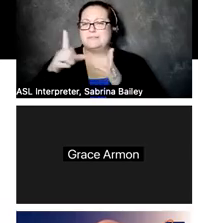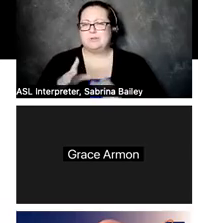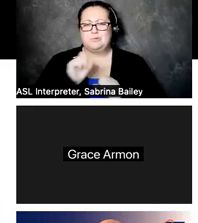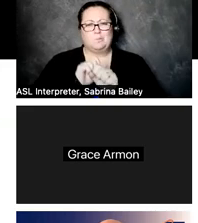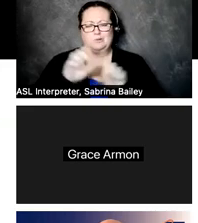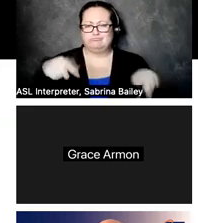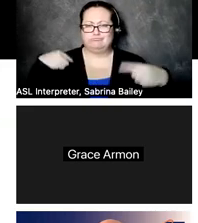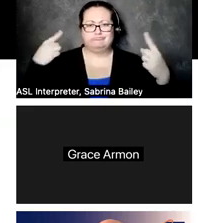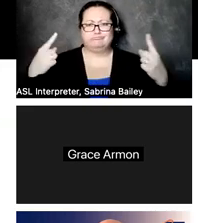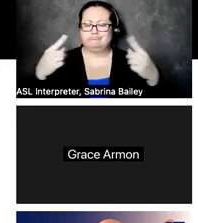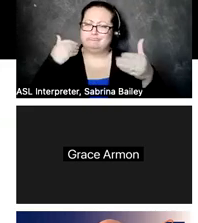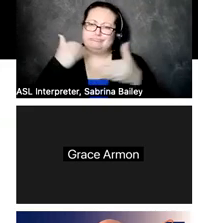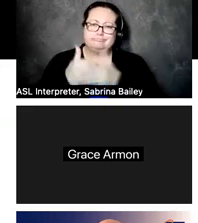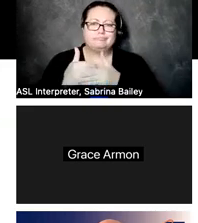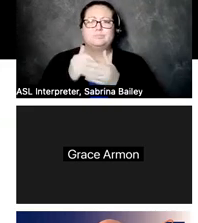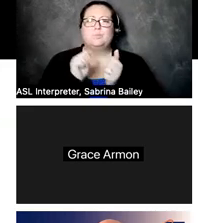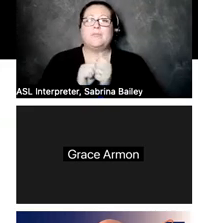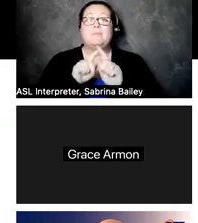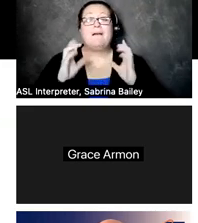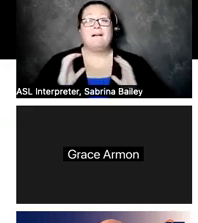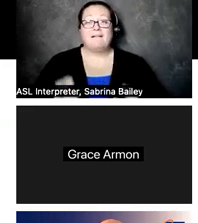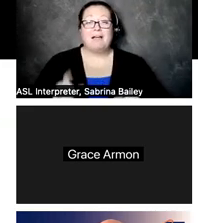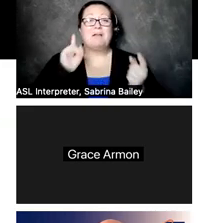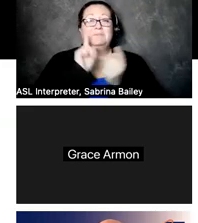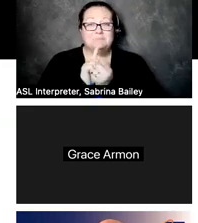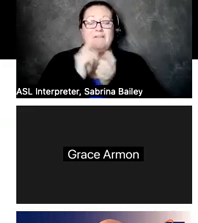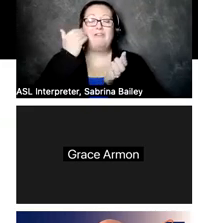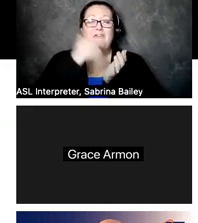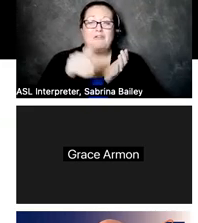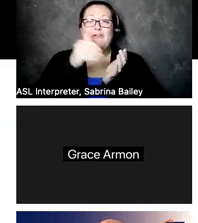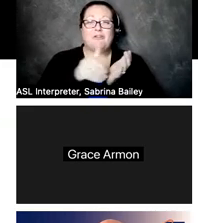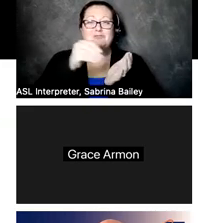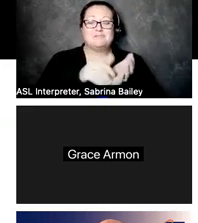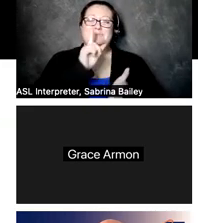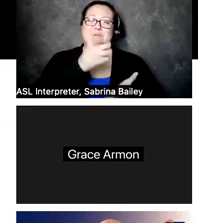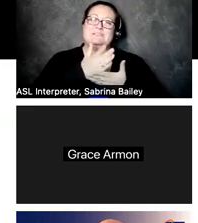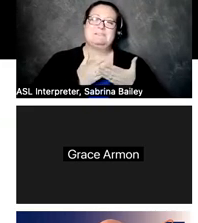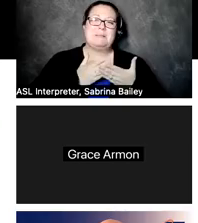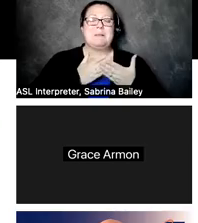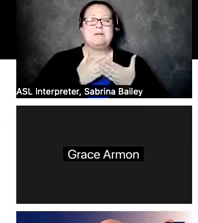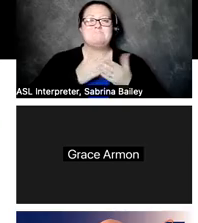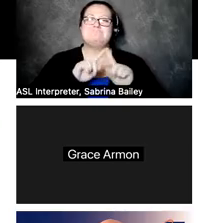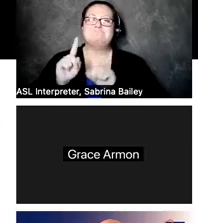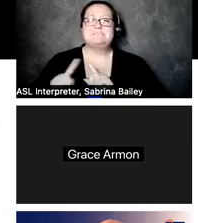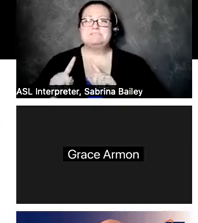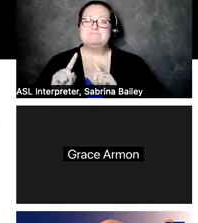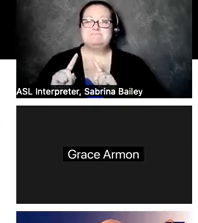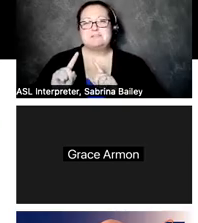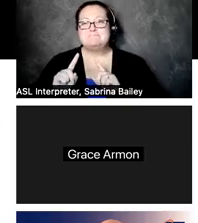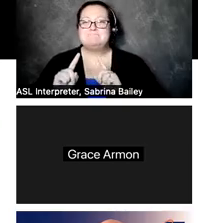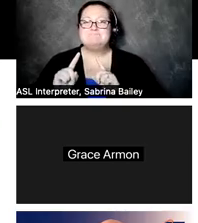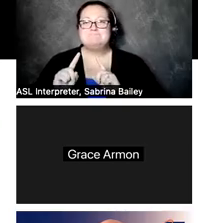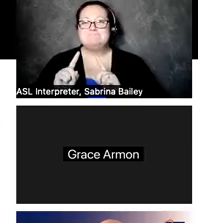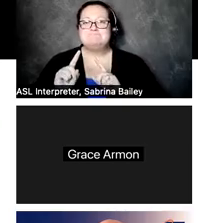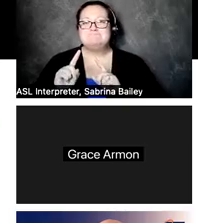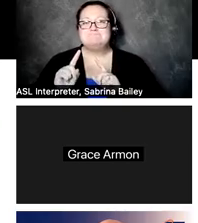with very closely, but this is a client that I have met on numerous occasions as well. So I do have some different insight into